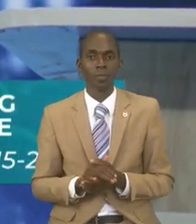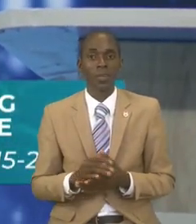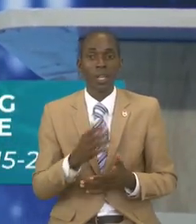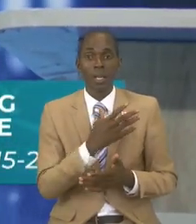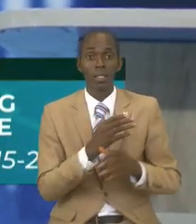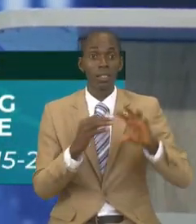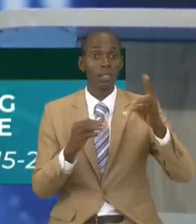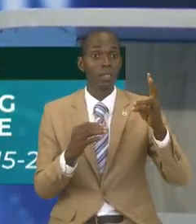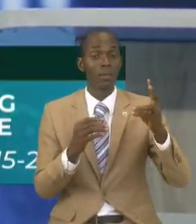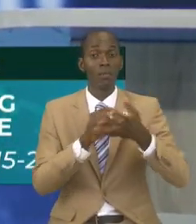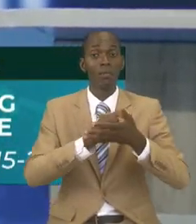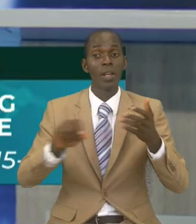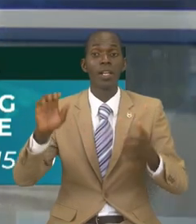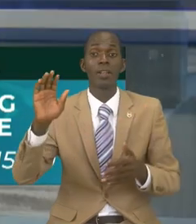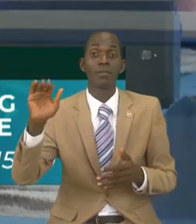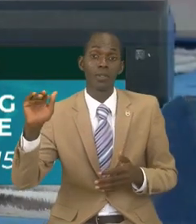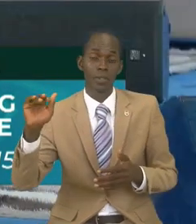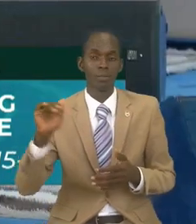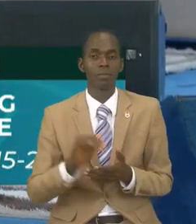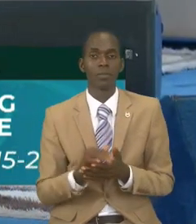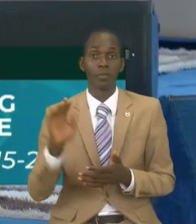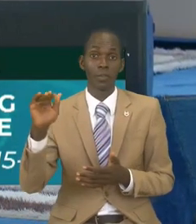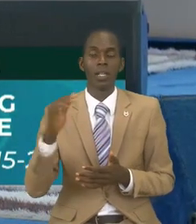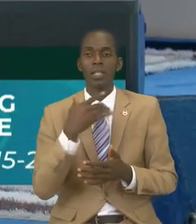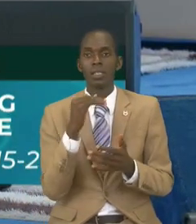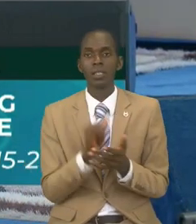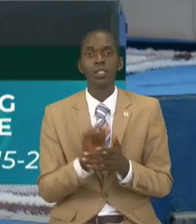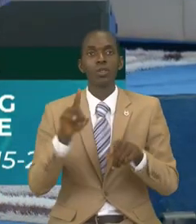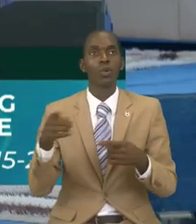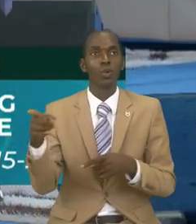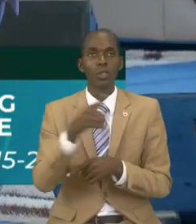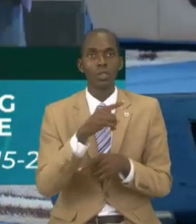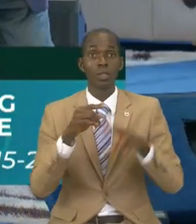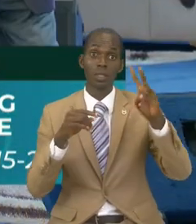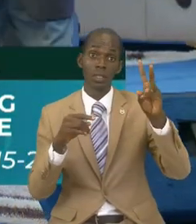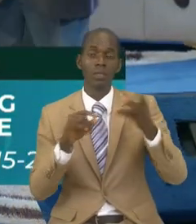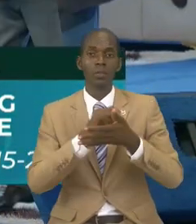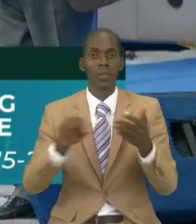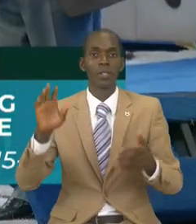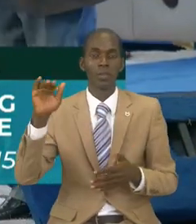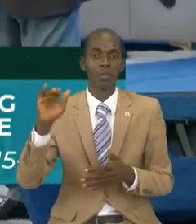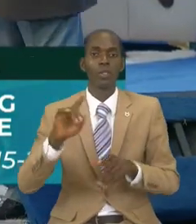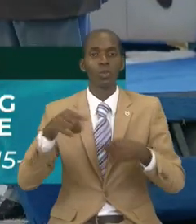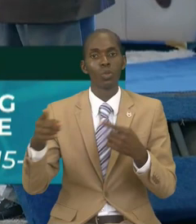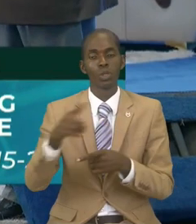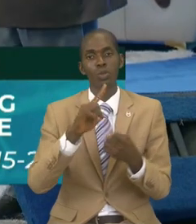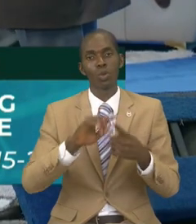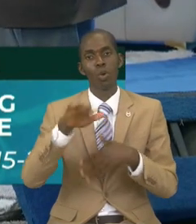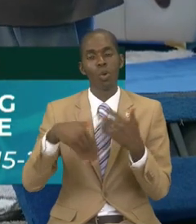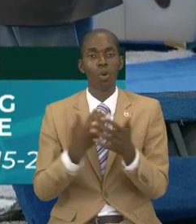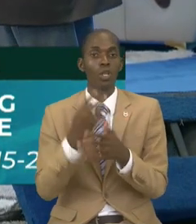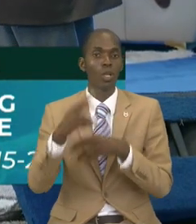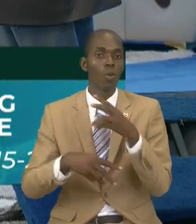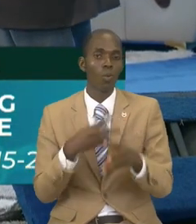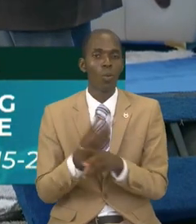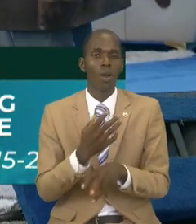unto them, go ye into all the world and preach the gospel. The gospel, the good news. What